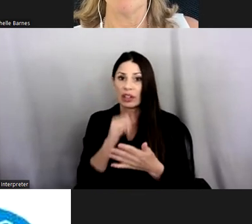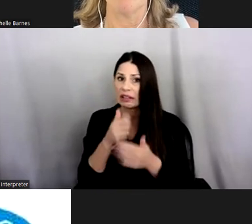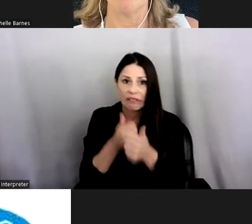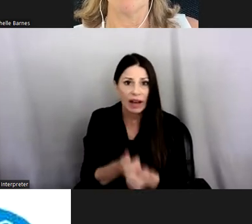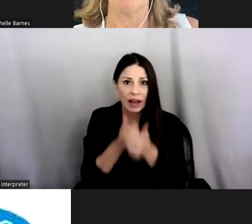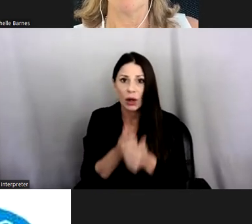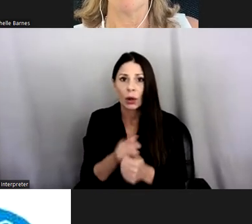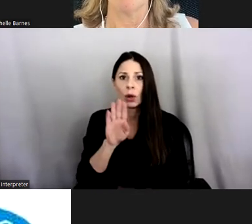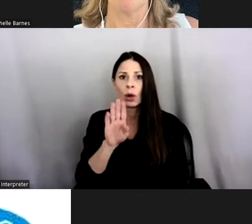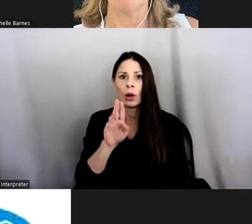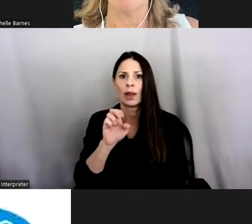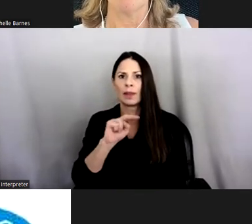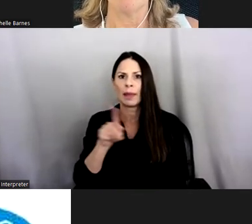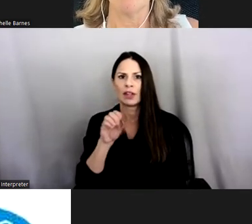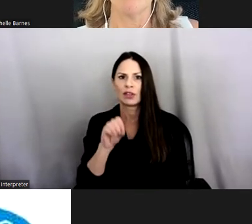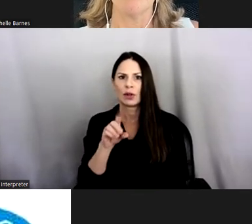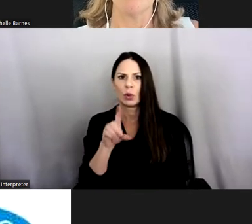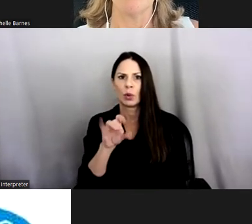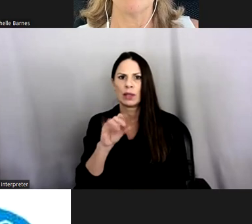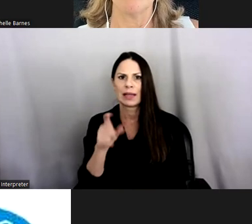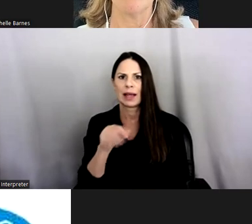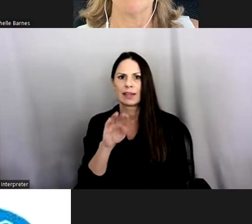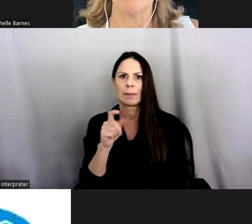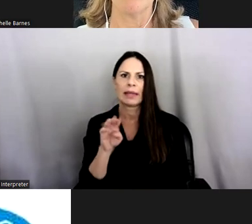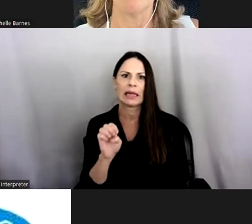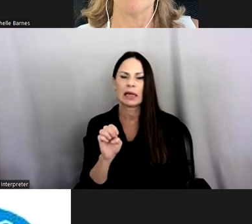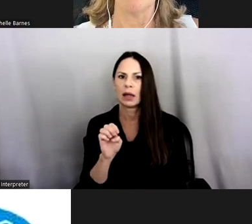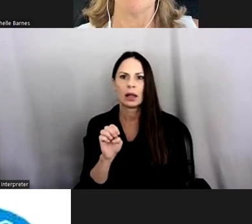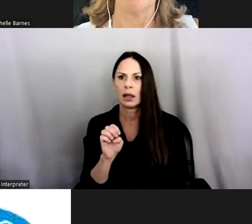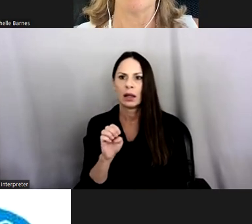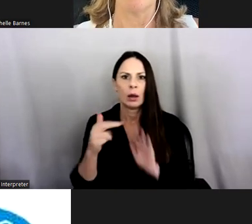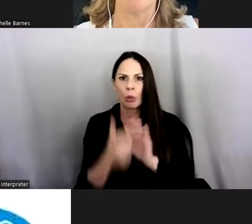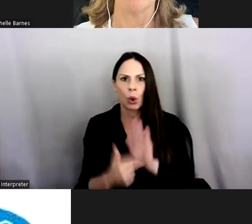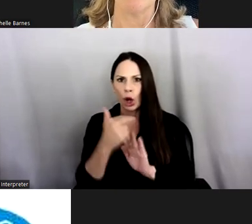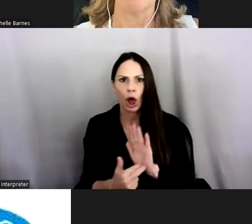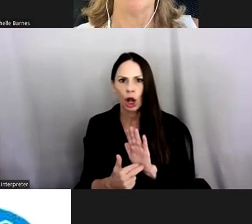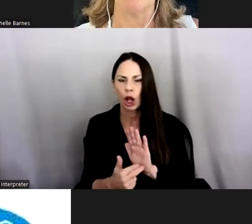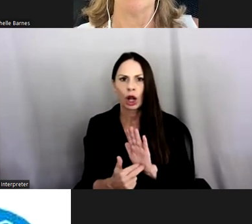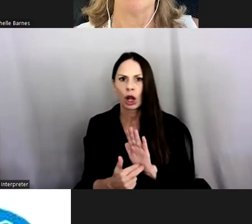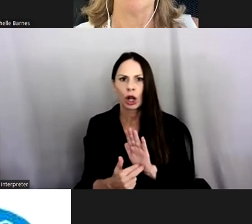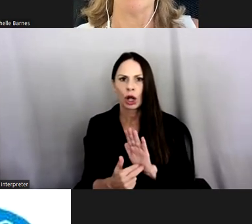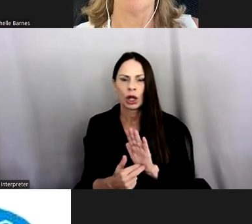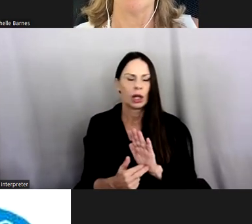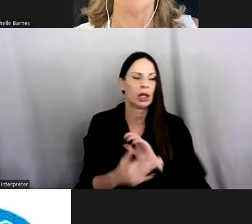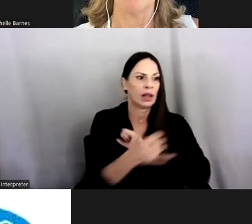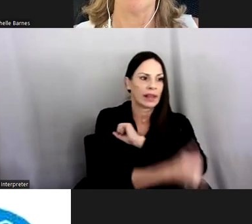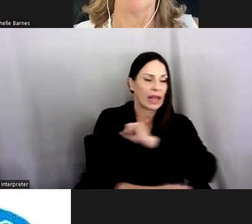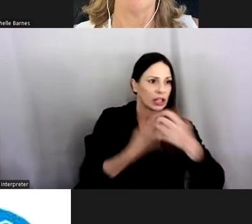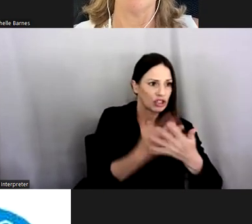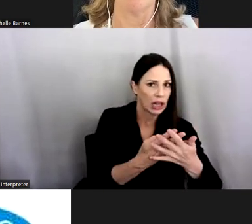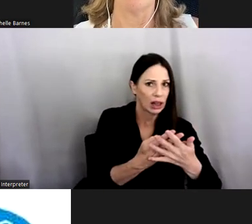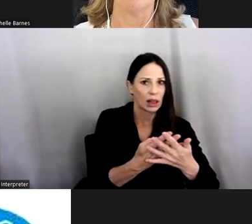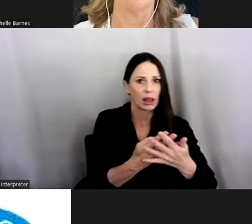protocol. Yeah, it's just the county jail, the state, like there's a disconnect between the counties with all of